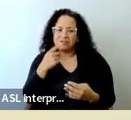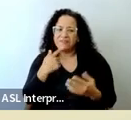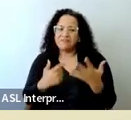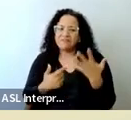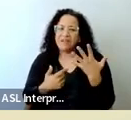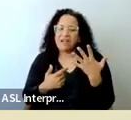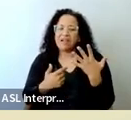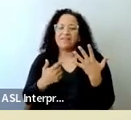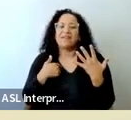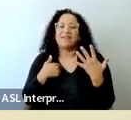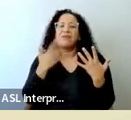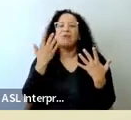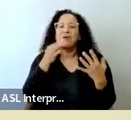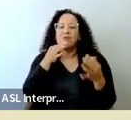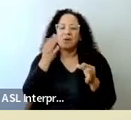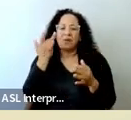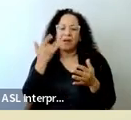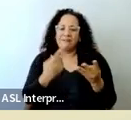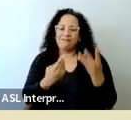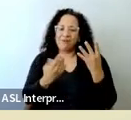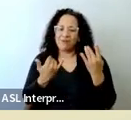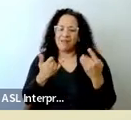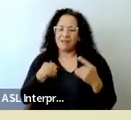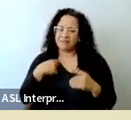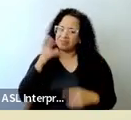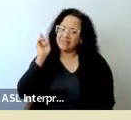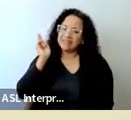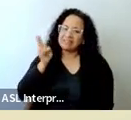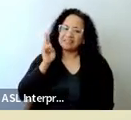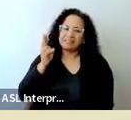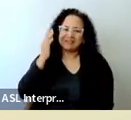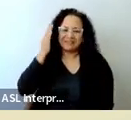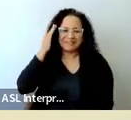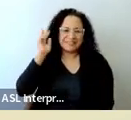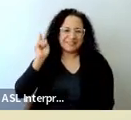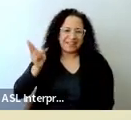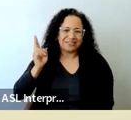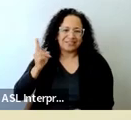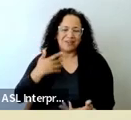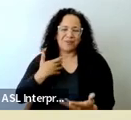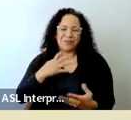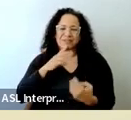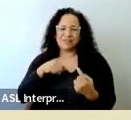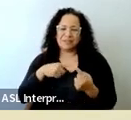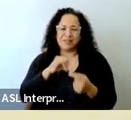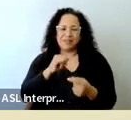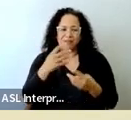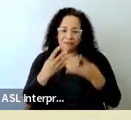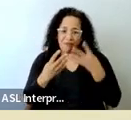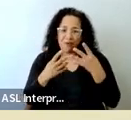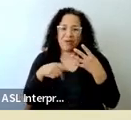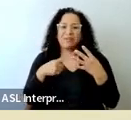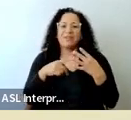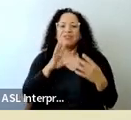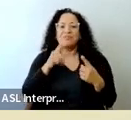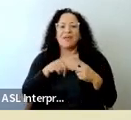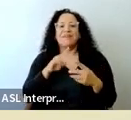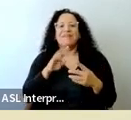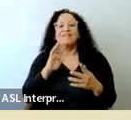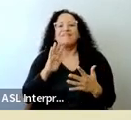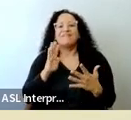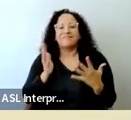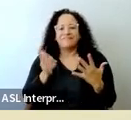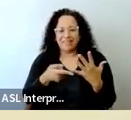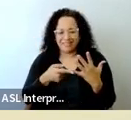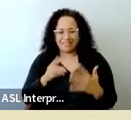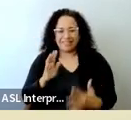There's a reason why I'm saying four right now, because I'm the historian, right? So we can go through all of these four and then we'll talk about the fifth one. So we